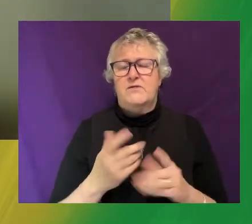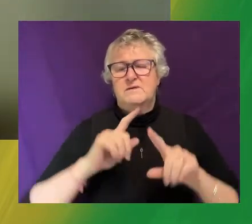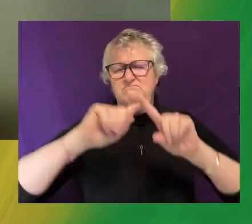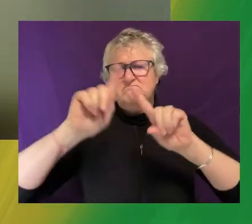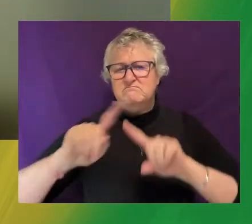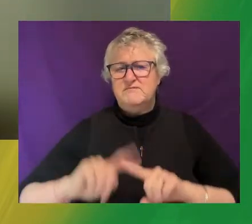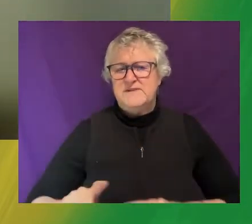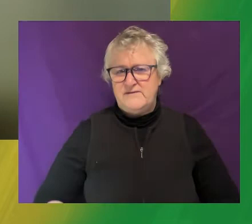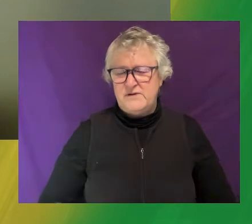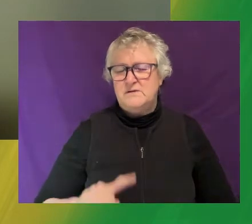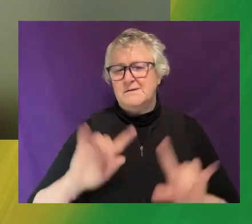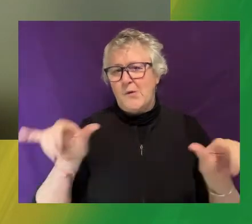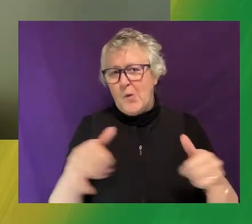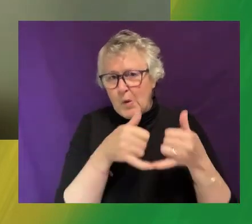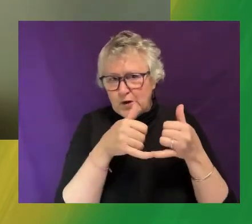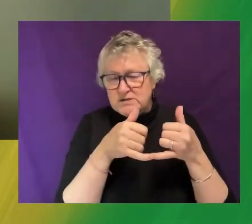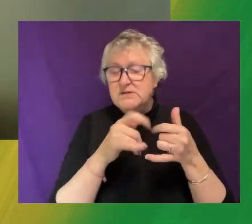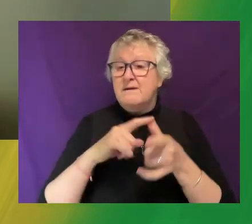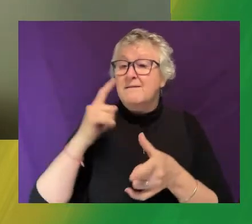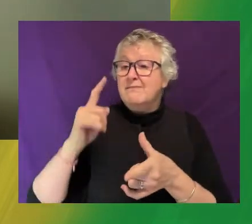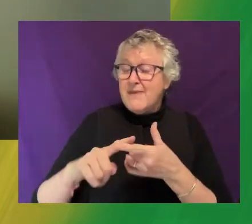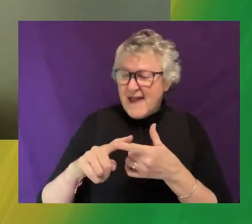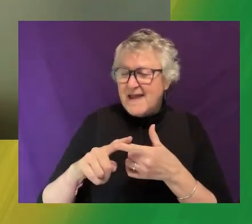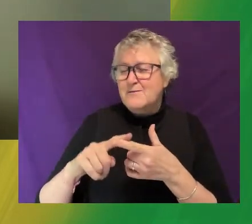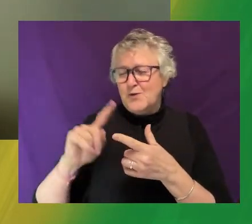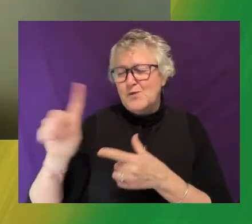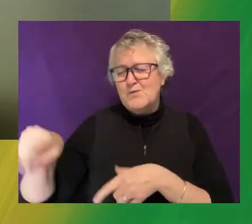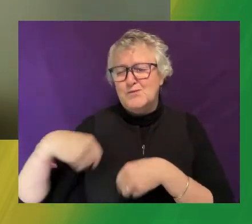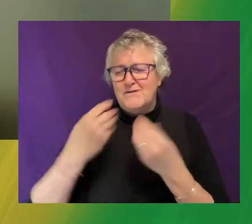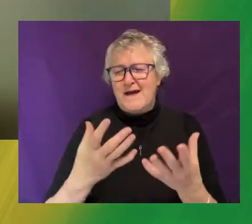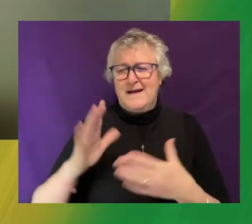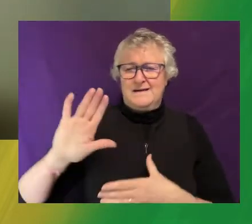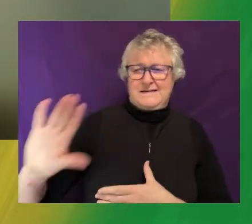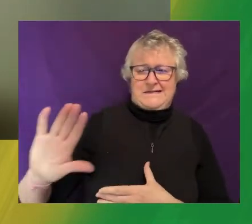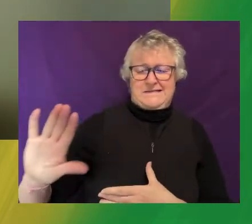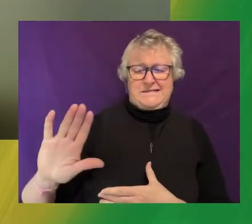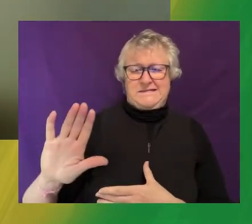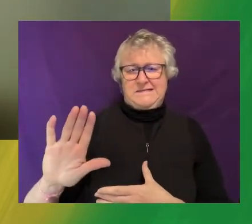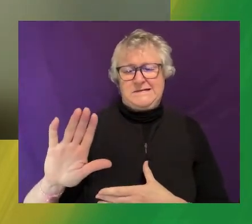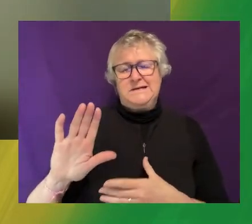Award, and then provide us with some words of inspiration.